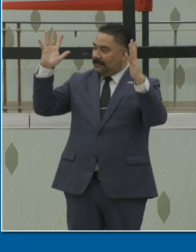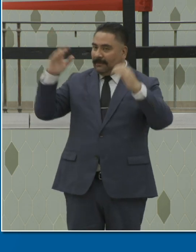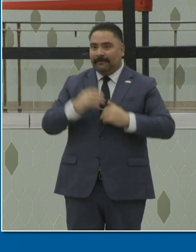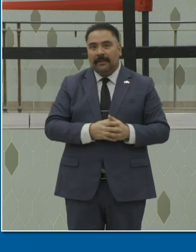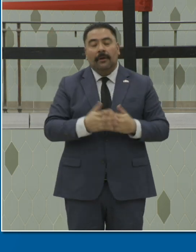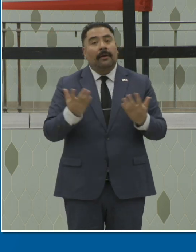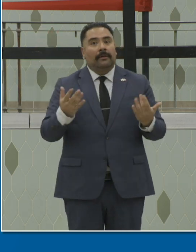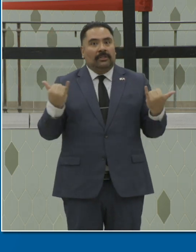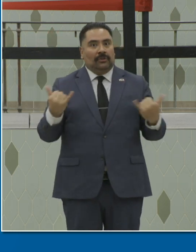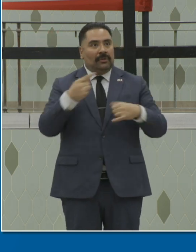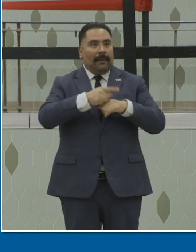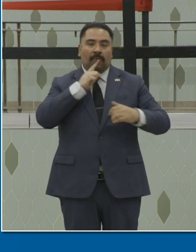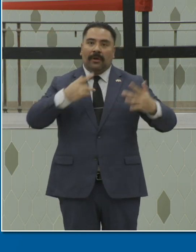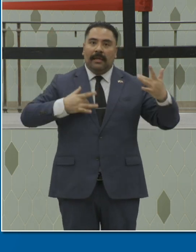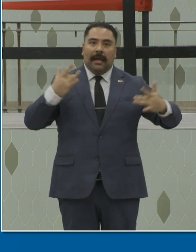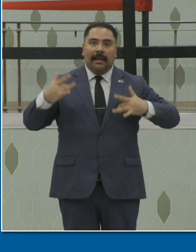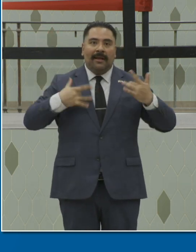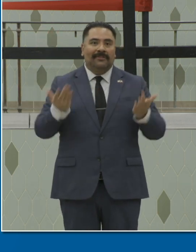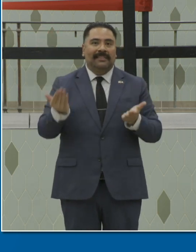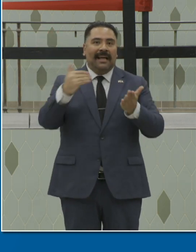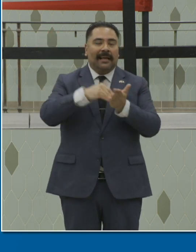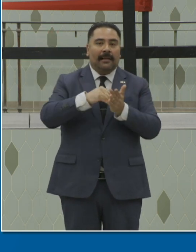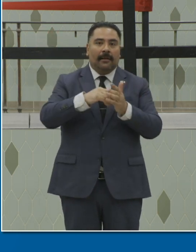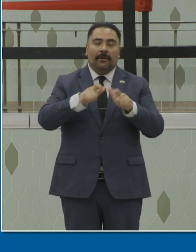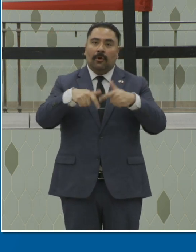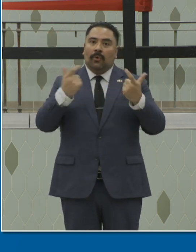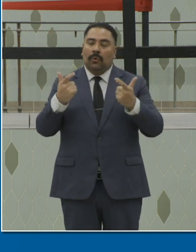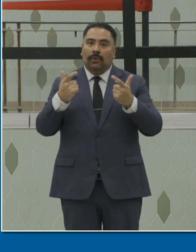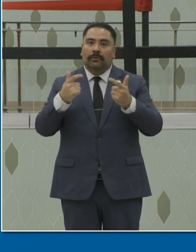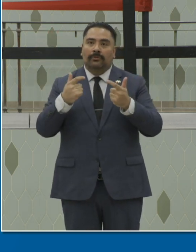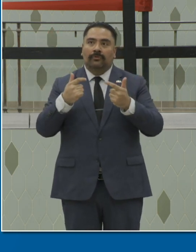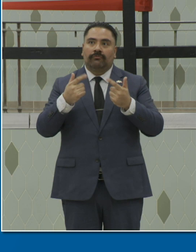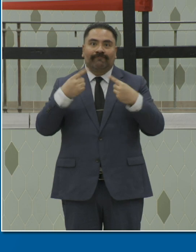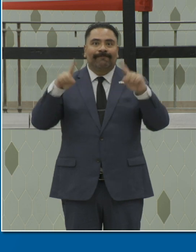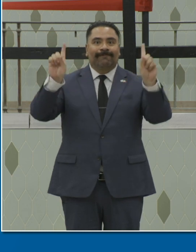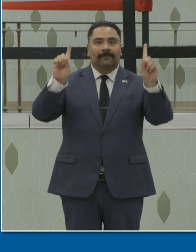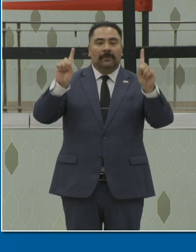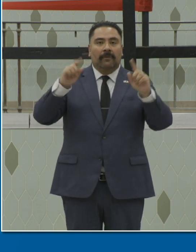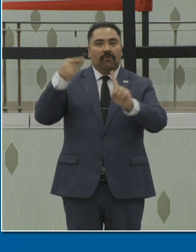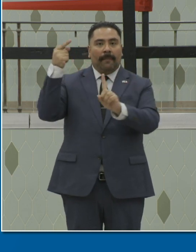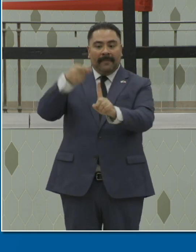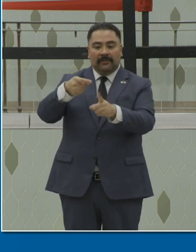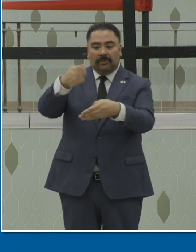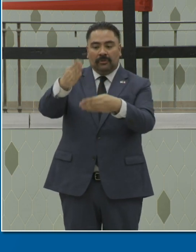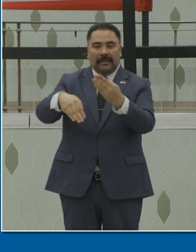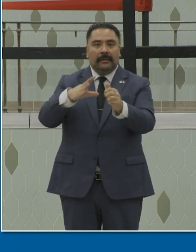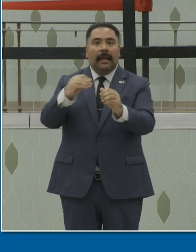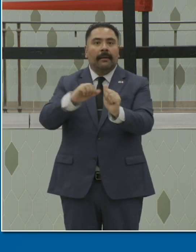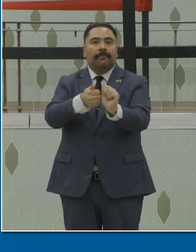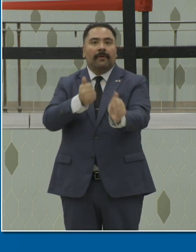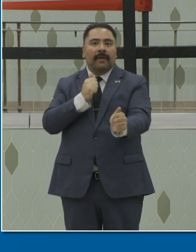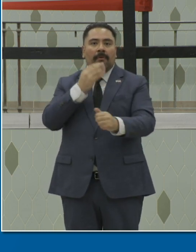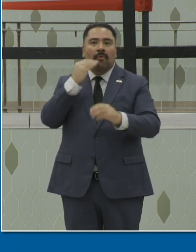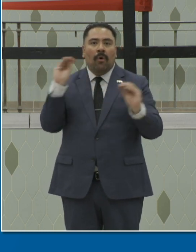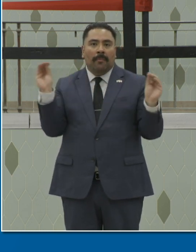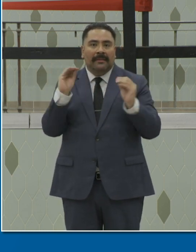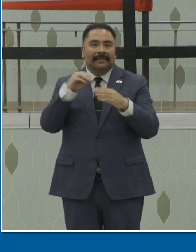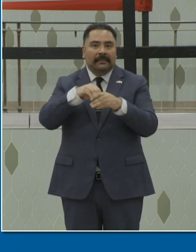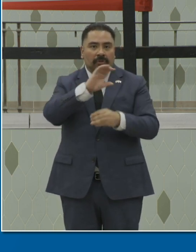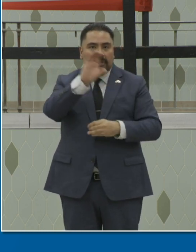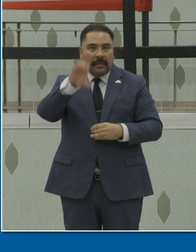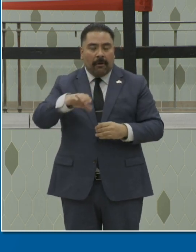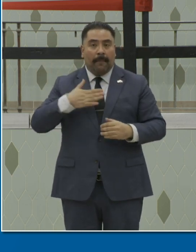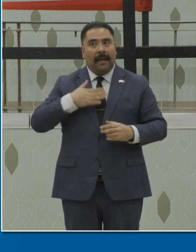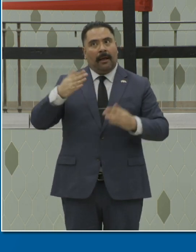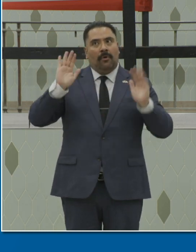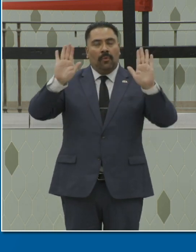And so that's why today I'm thrilled to announce yet another huge step forward to the mission to prevent and end homelessness in Chicago. It's my great honor,